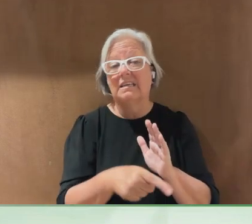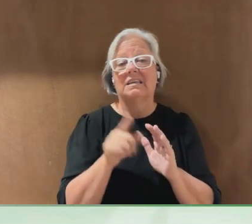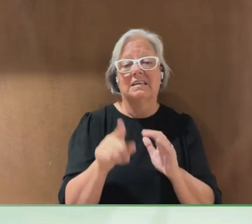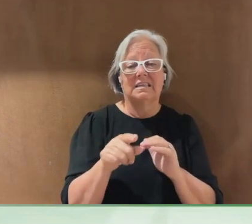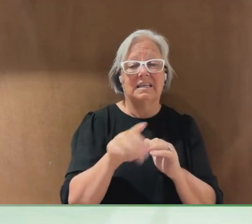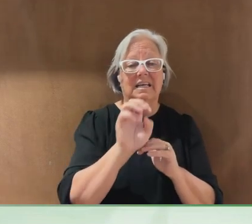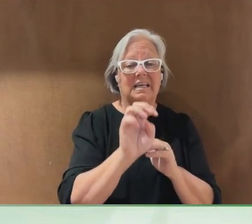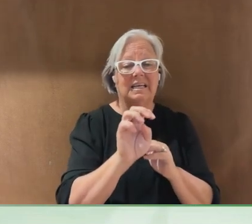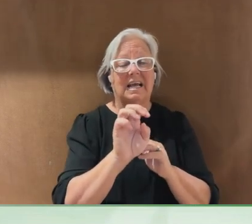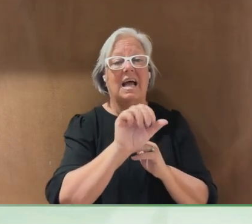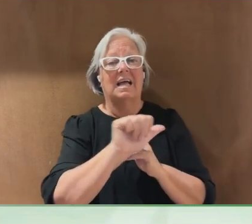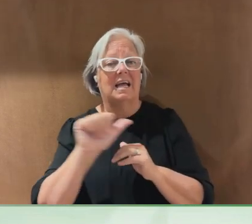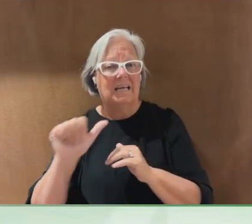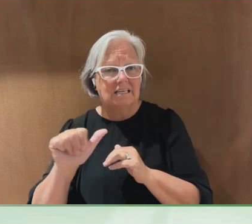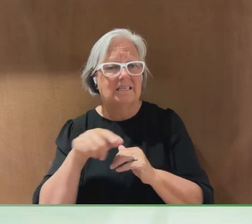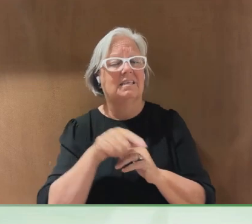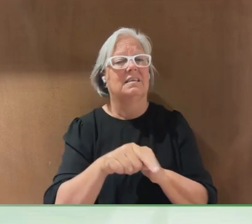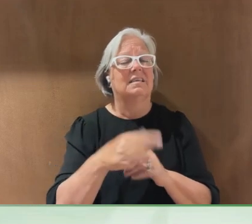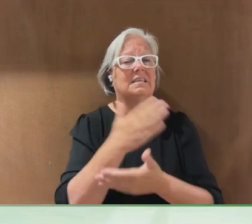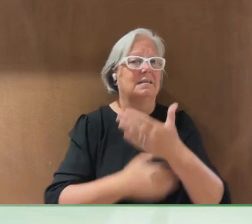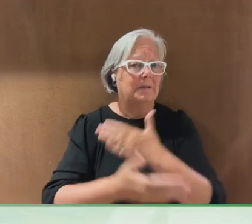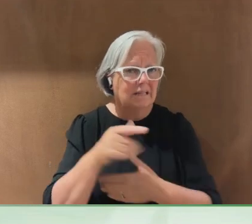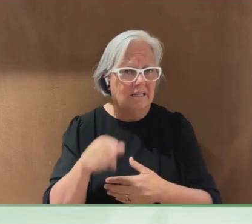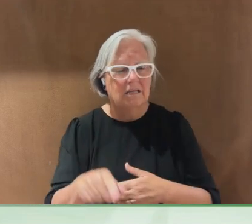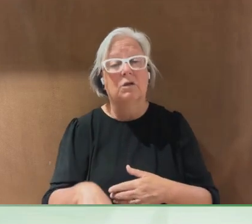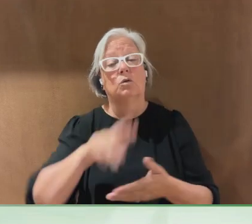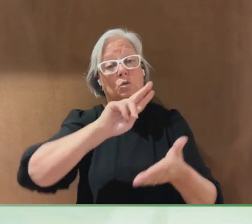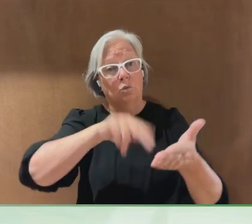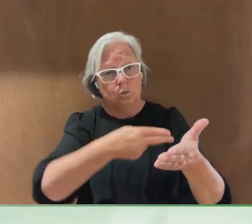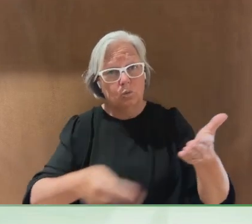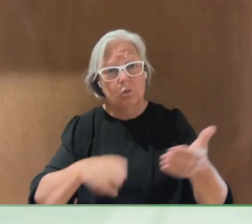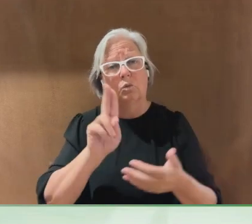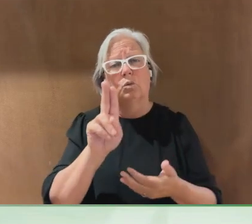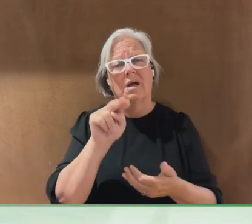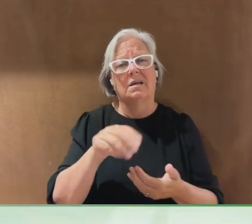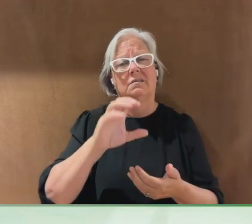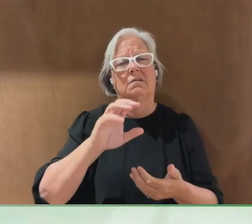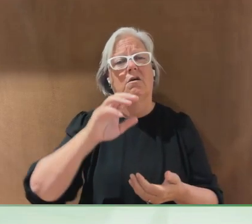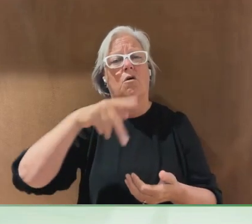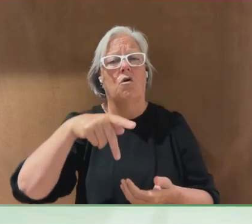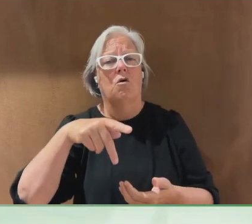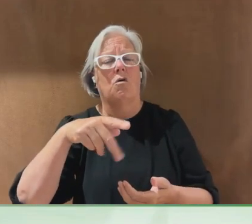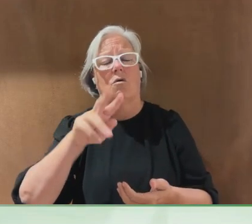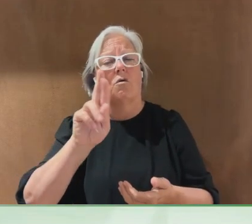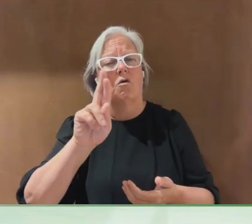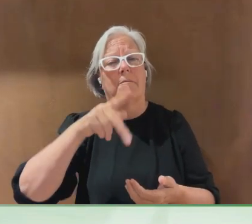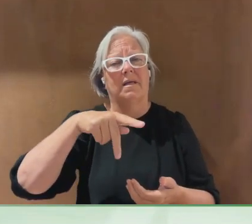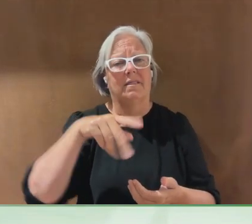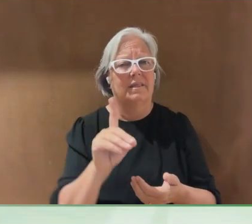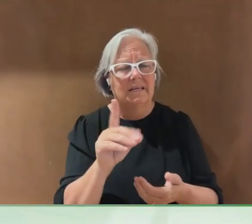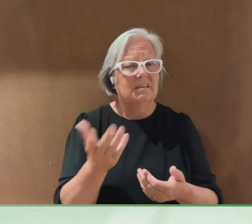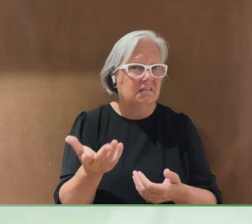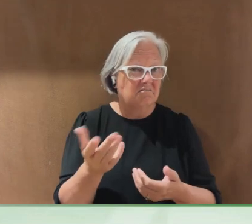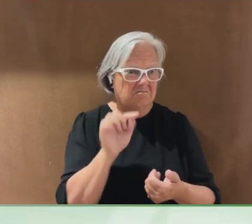Accessibility Directive, to the UN CRPD to make sure it's accessible. The point there is, and that's one of the